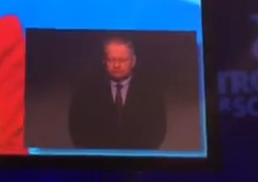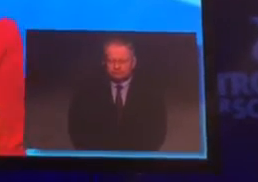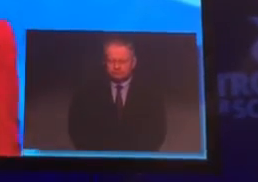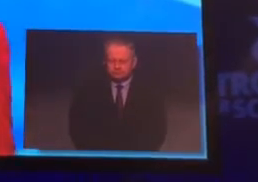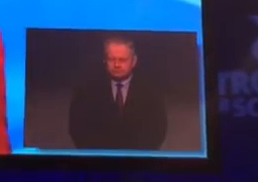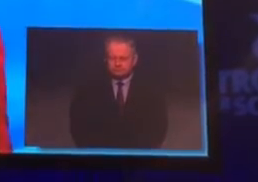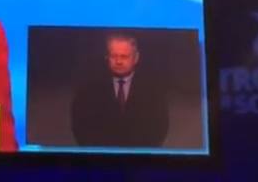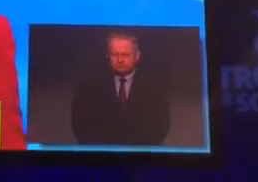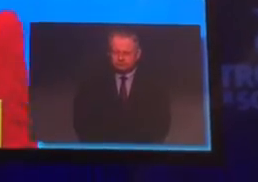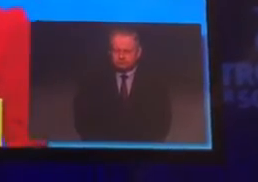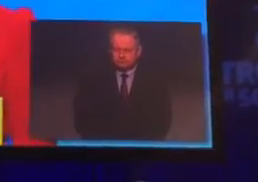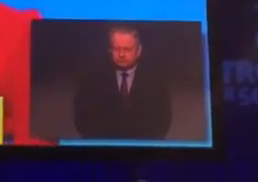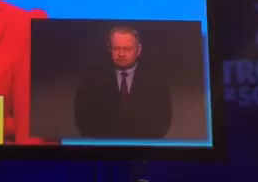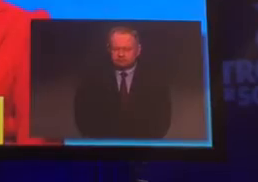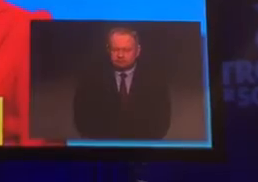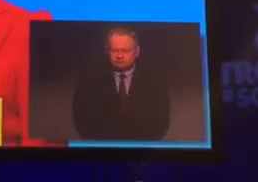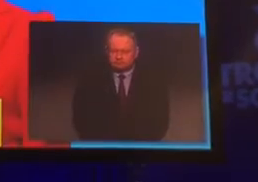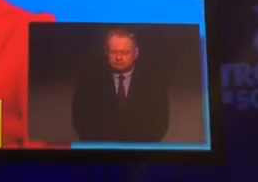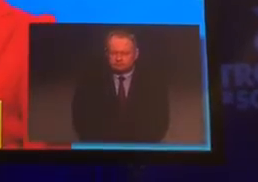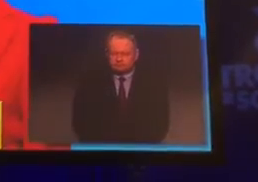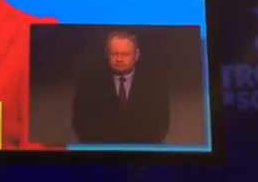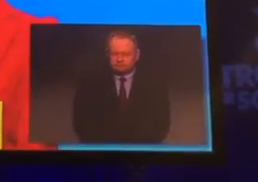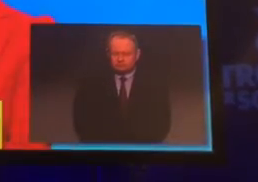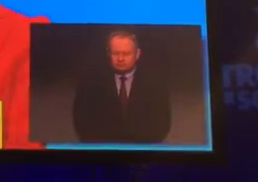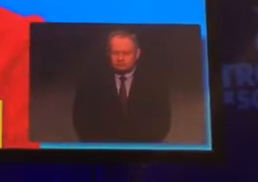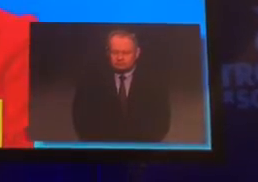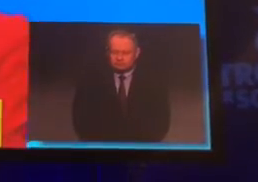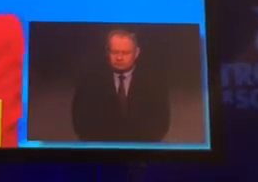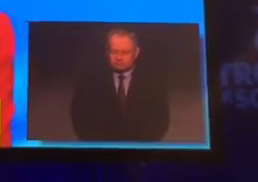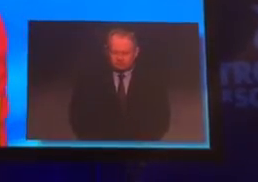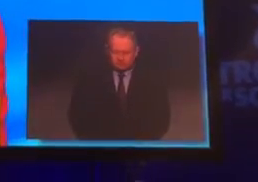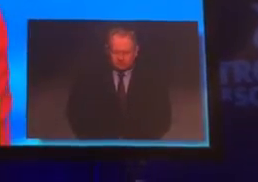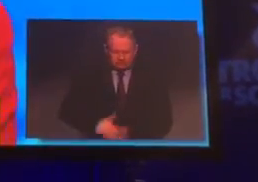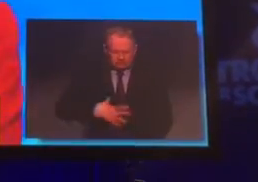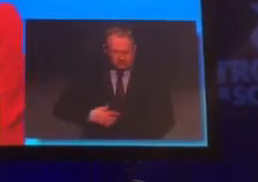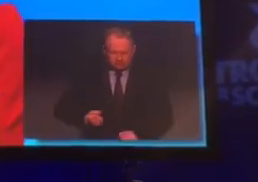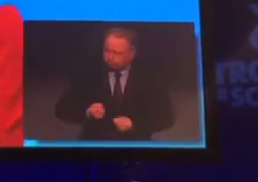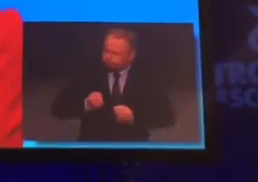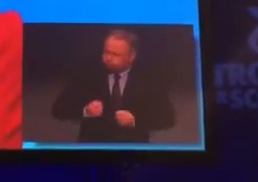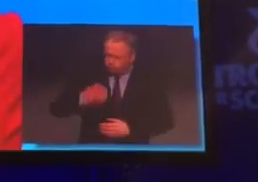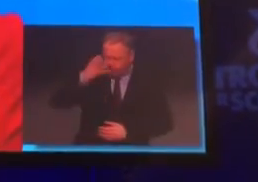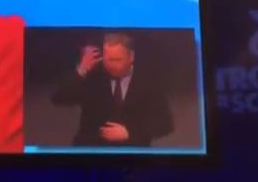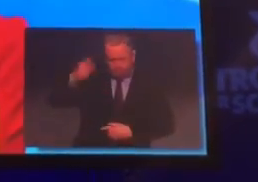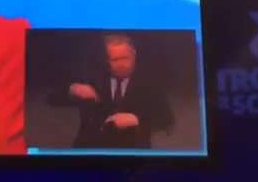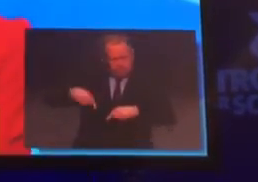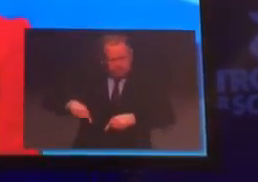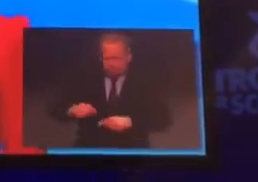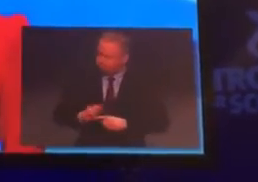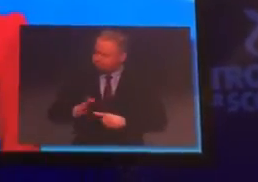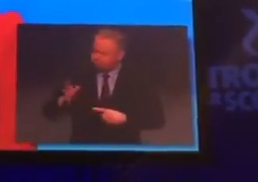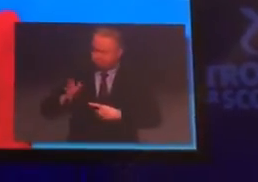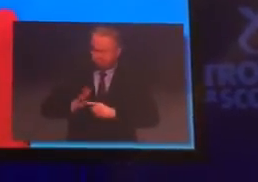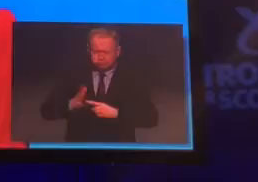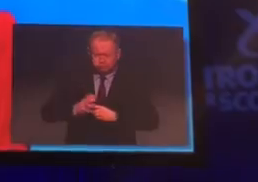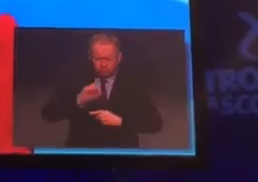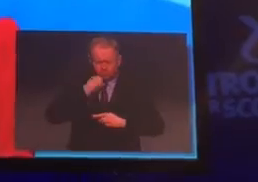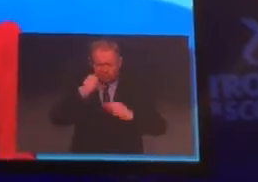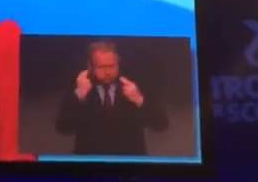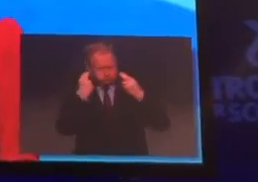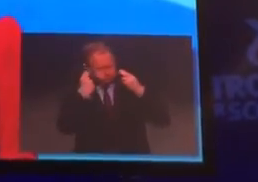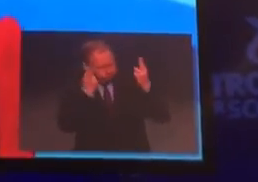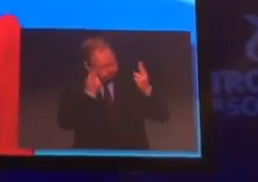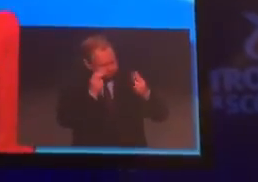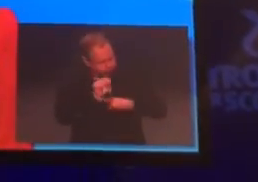You know how vital it is to have a strong Scottish government that will always stand up and protect